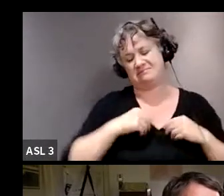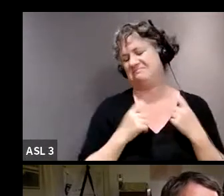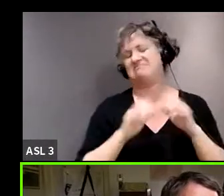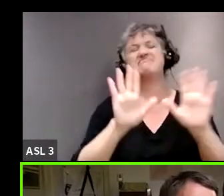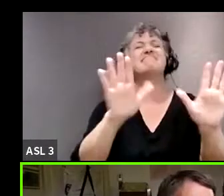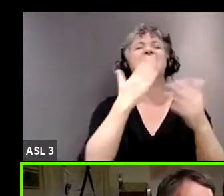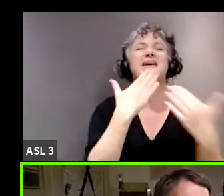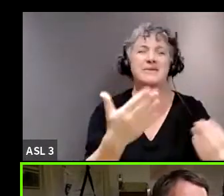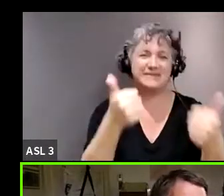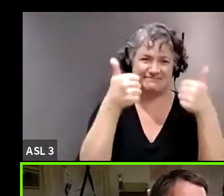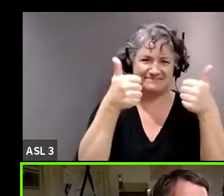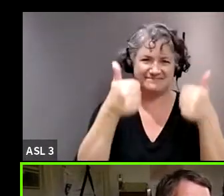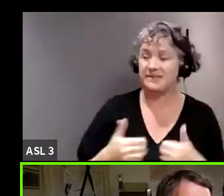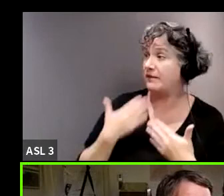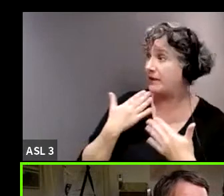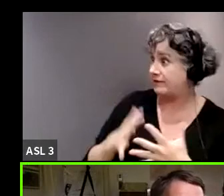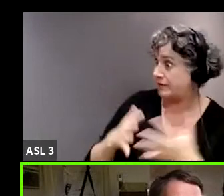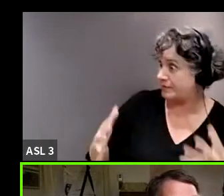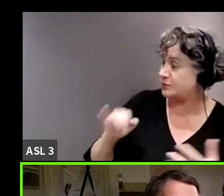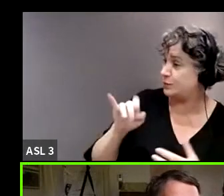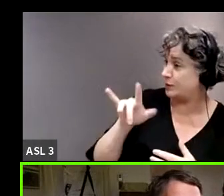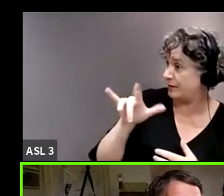thank you very much julia